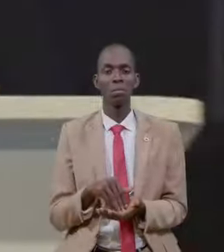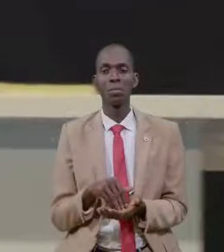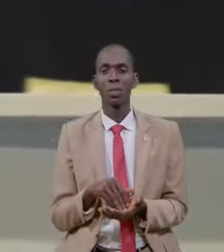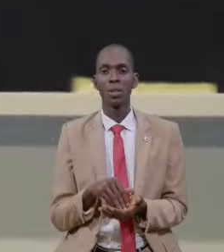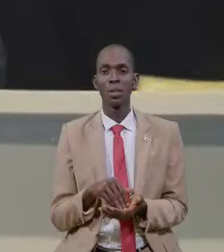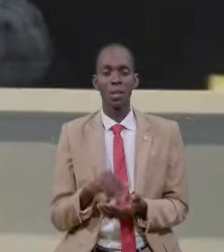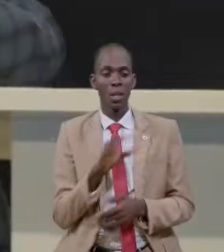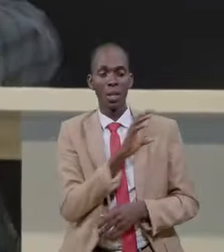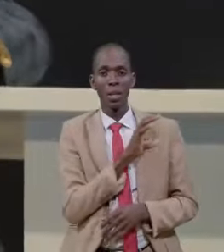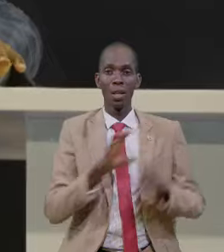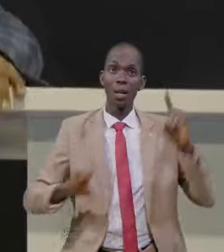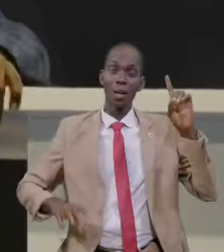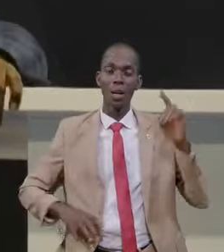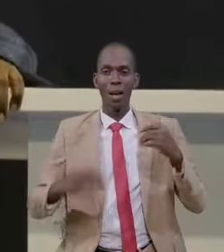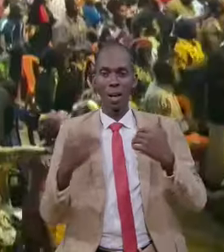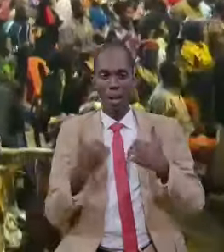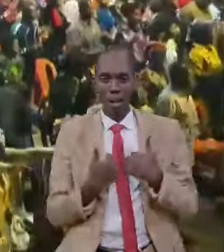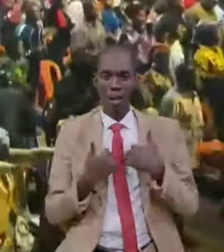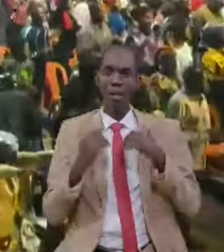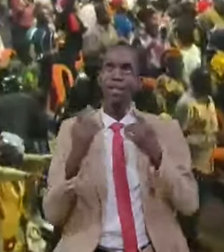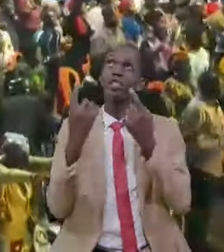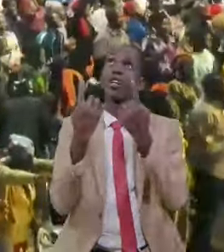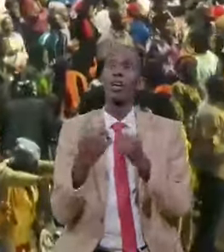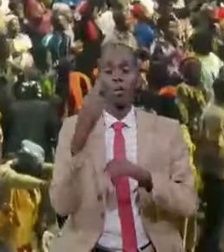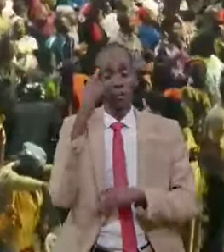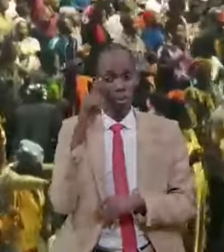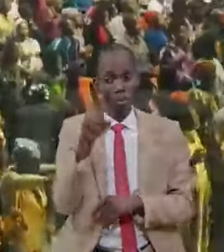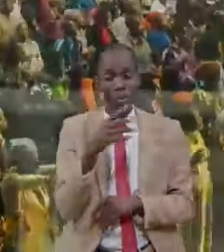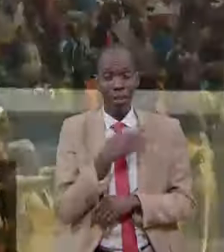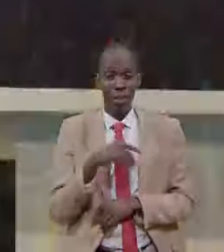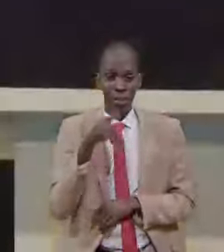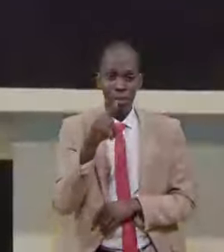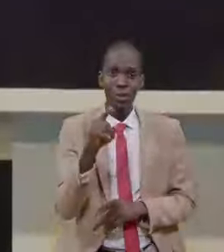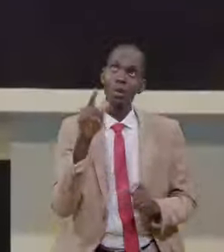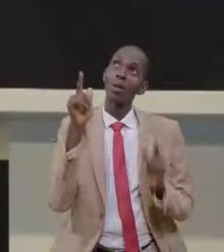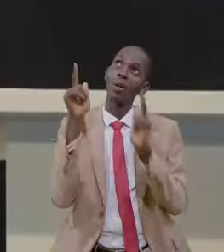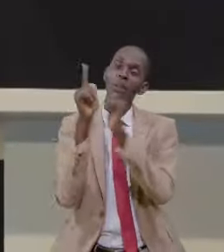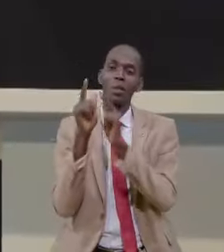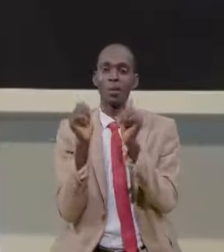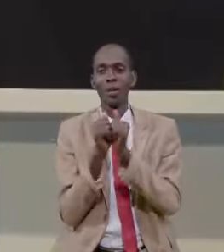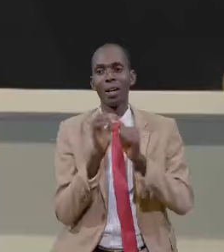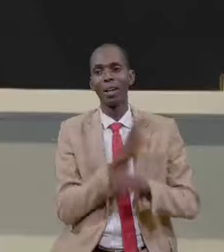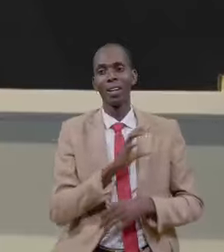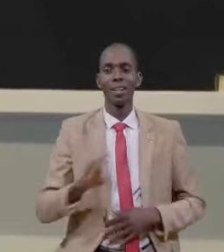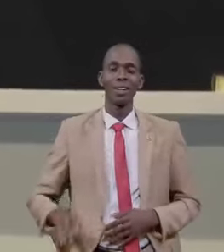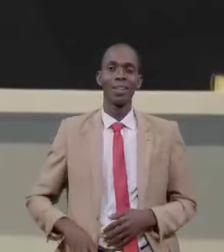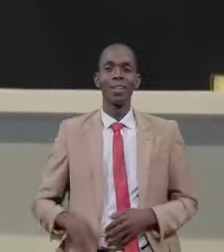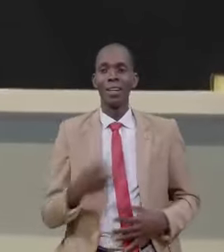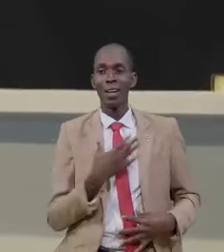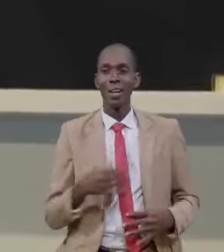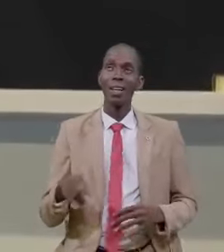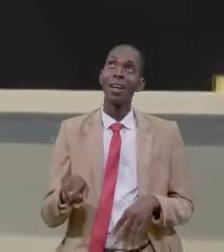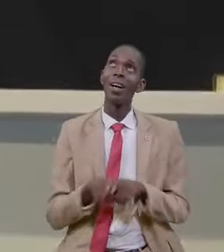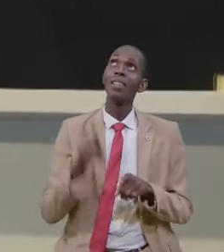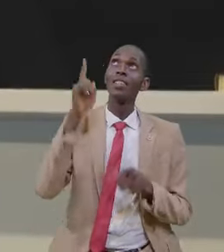Christ has come for you. And you come to Christ. And as he comes, and you